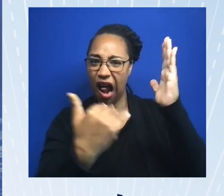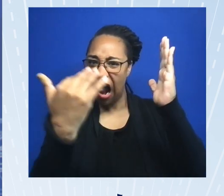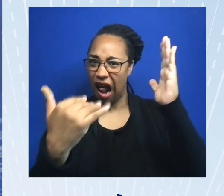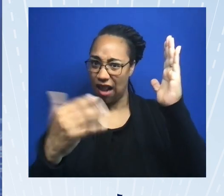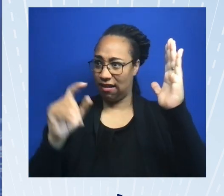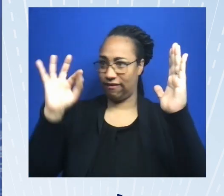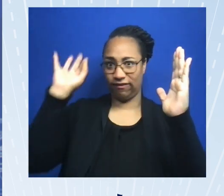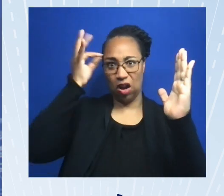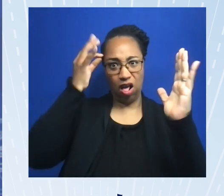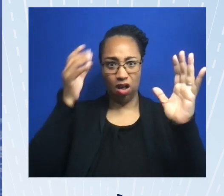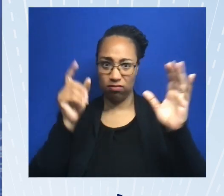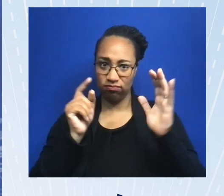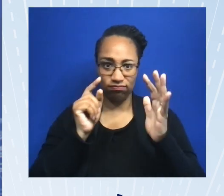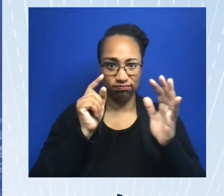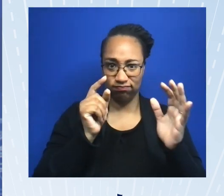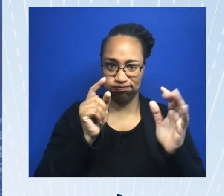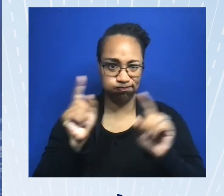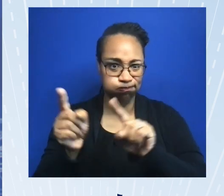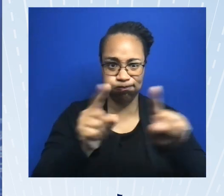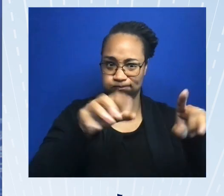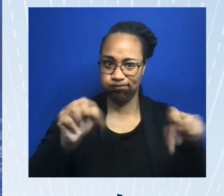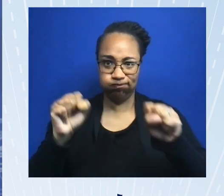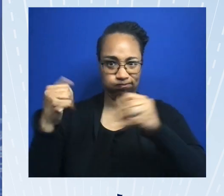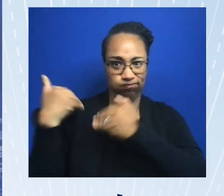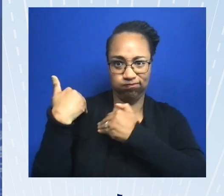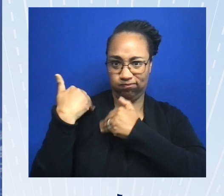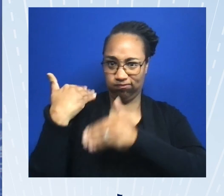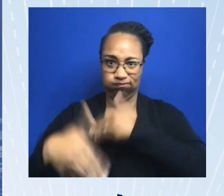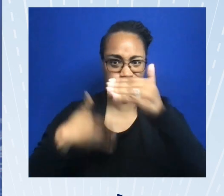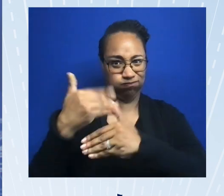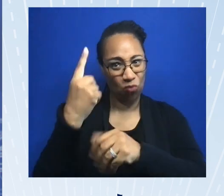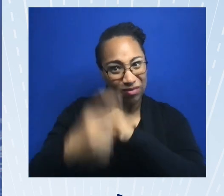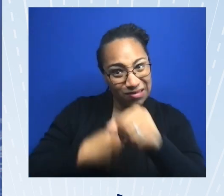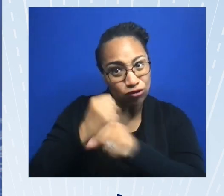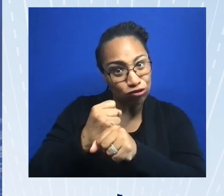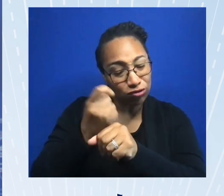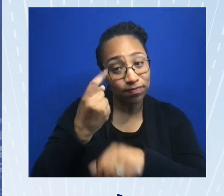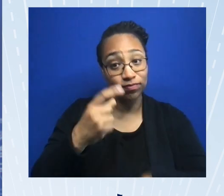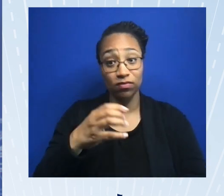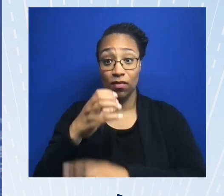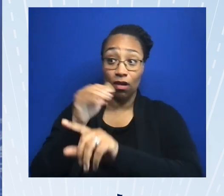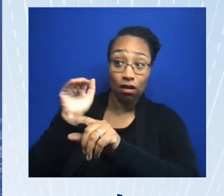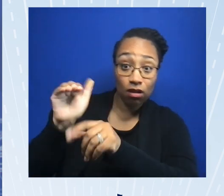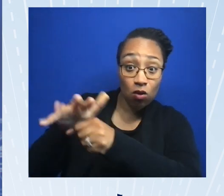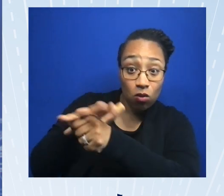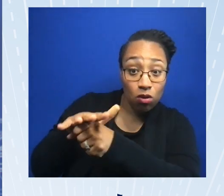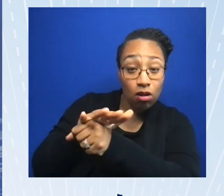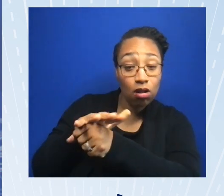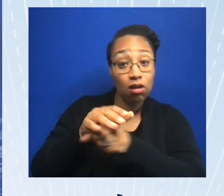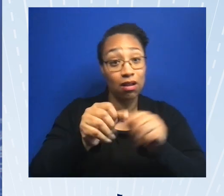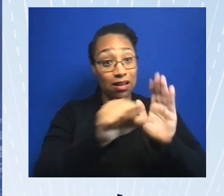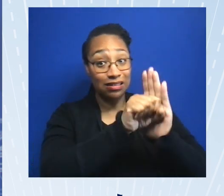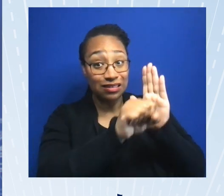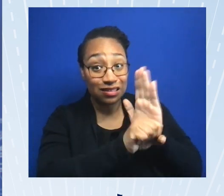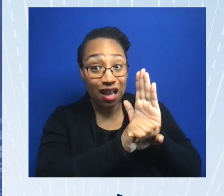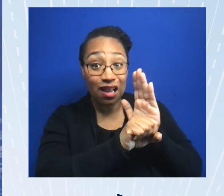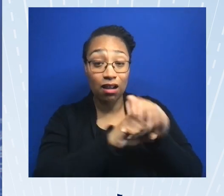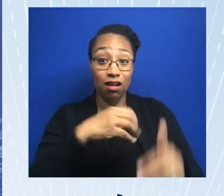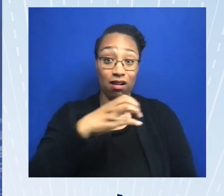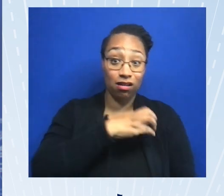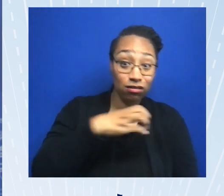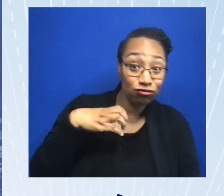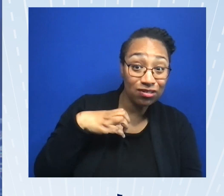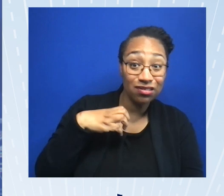local governments, the private sector, faith leaders, and civil society to join in countering anti-Semitism